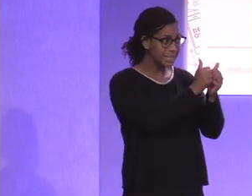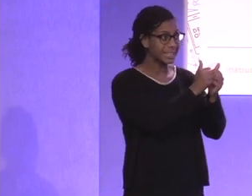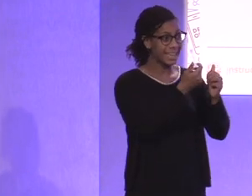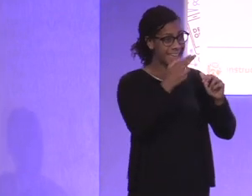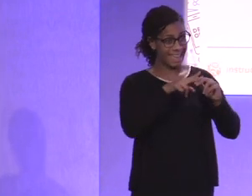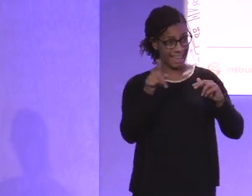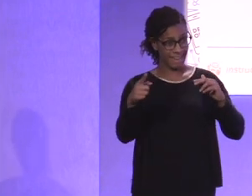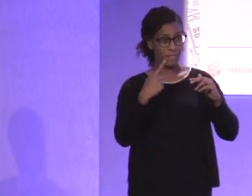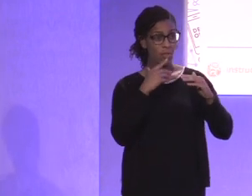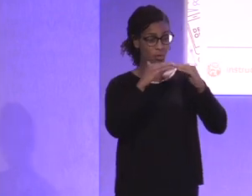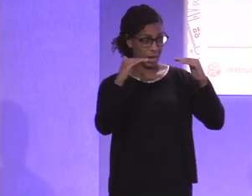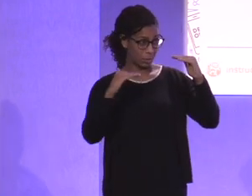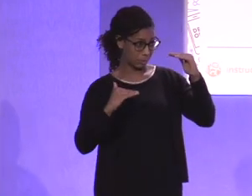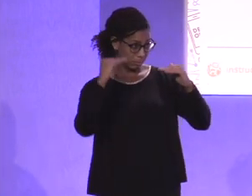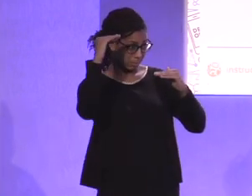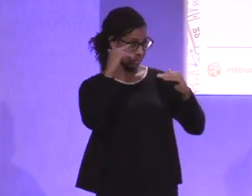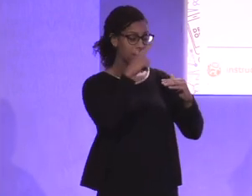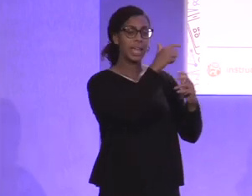line is now through the red.